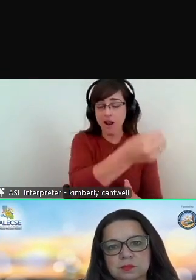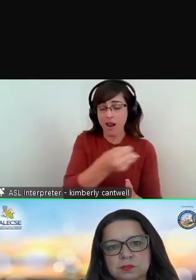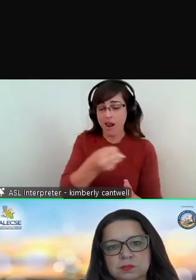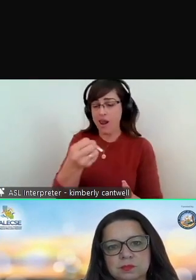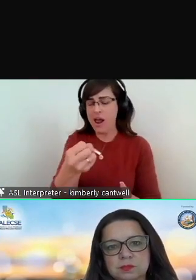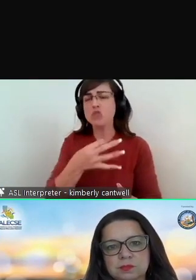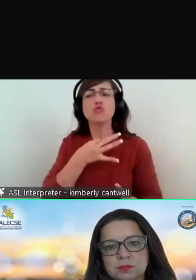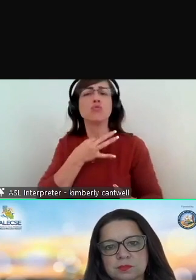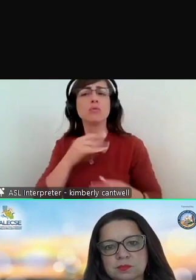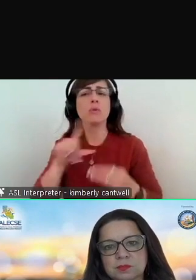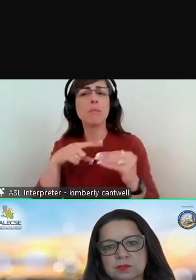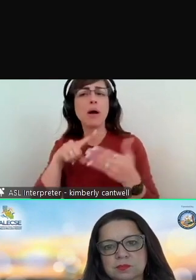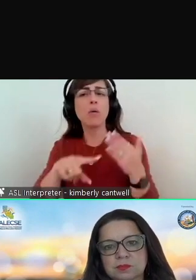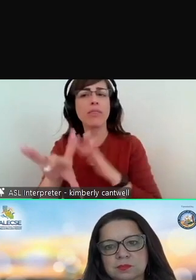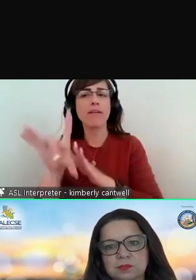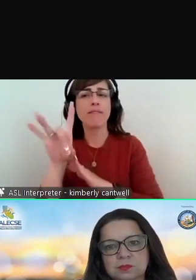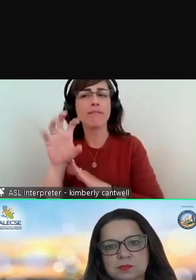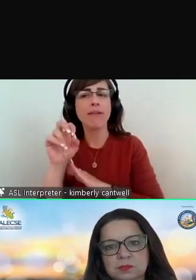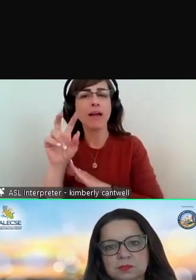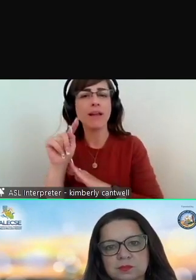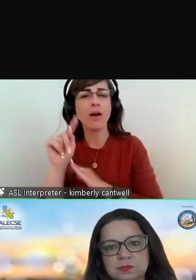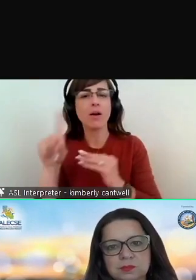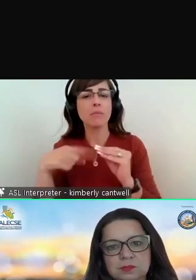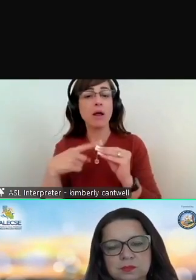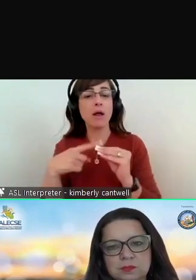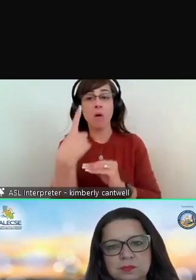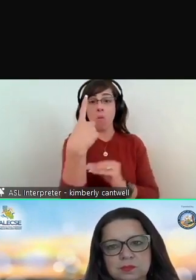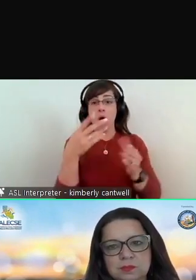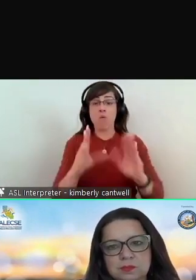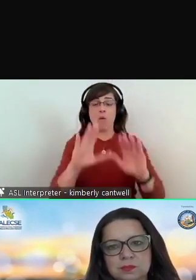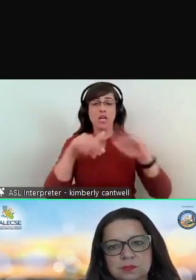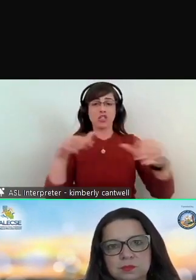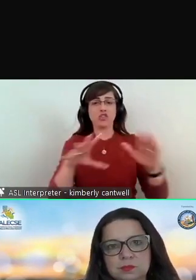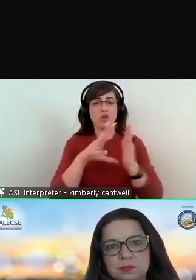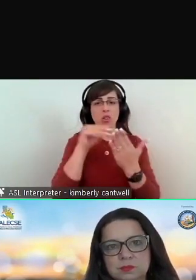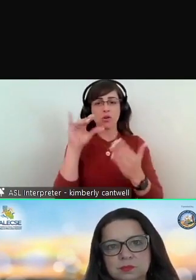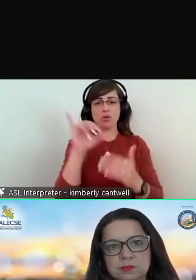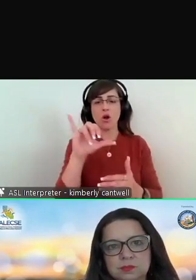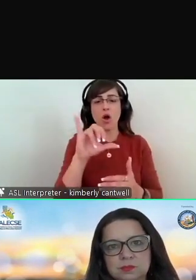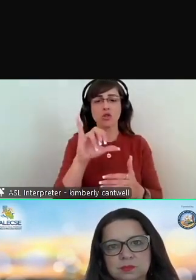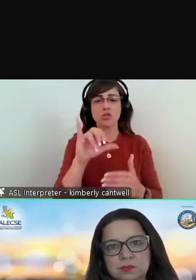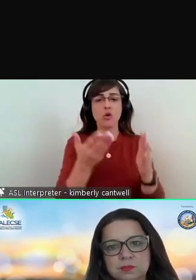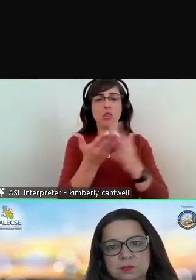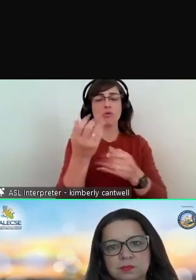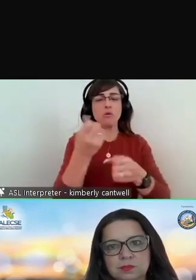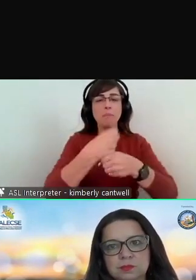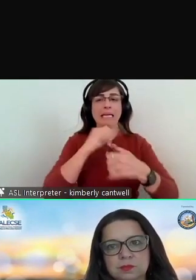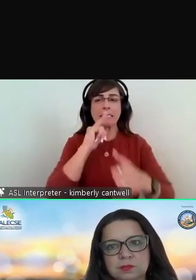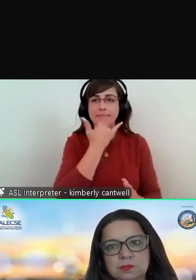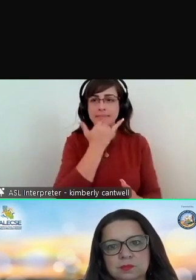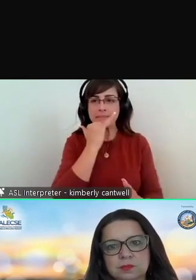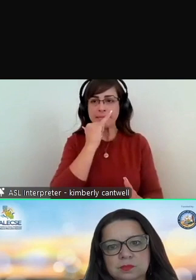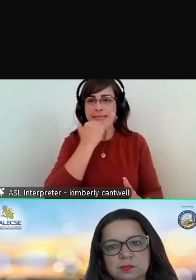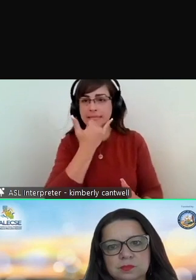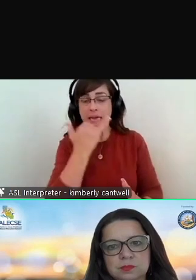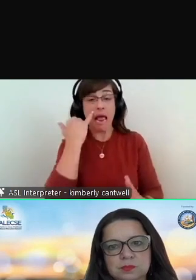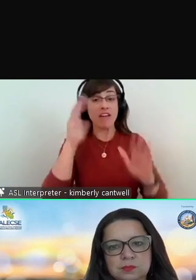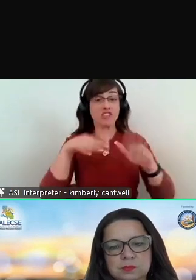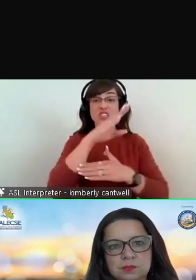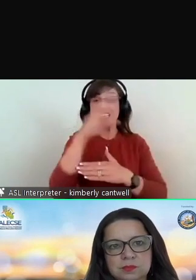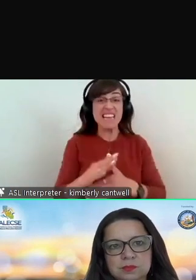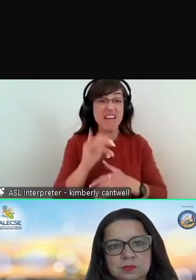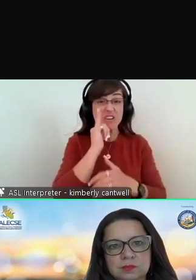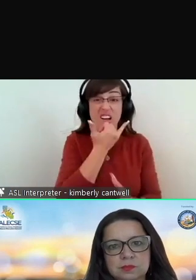they're curious about and want to find out about. You know, one of the ways that children learn all sorts of things is through making mistakes. And if children never